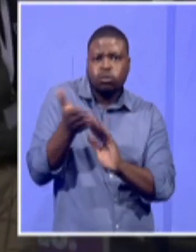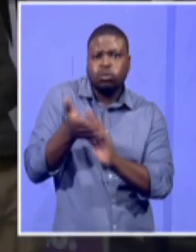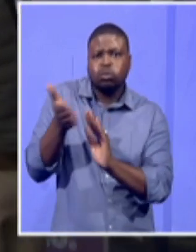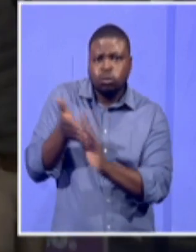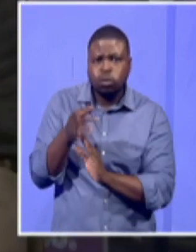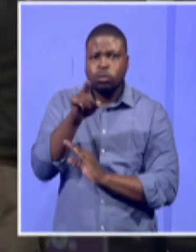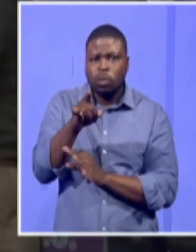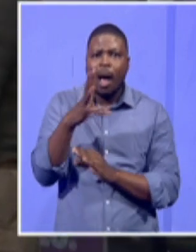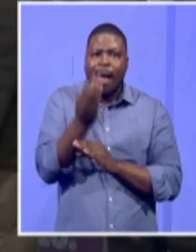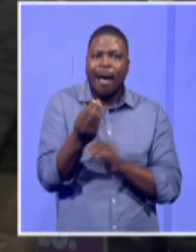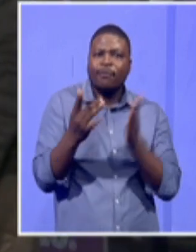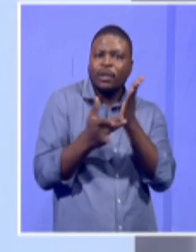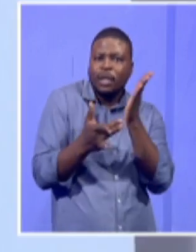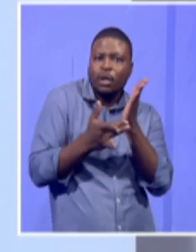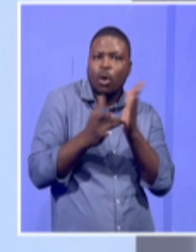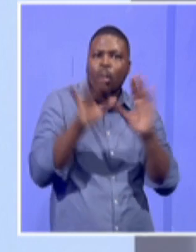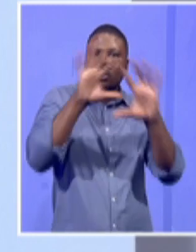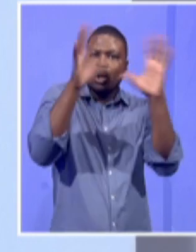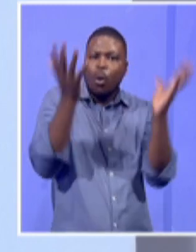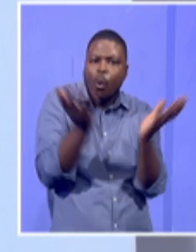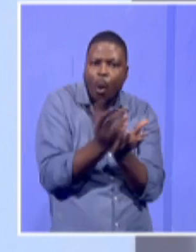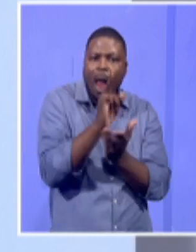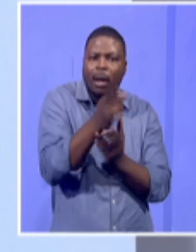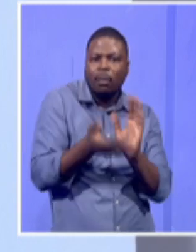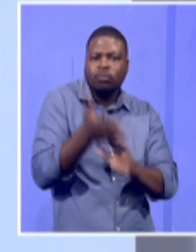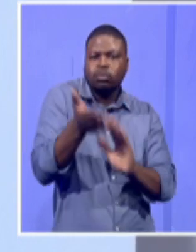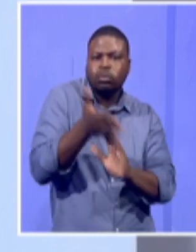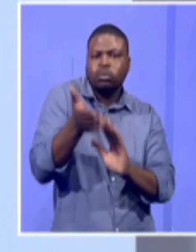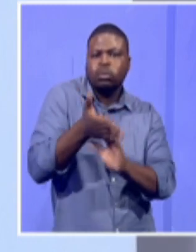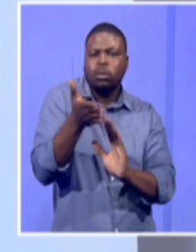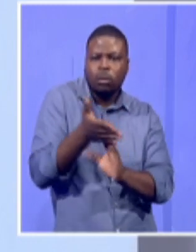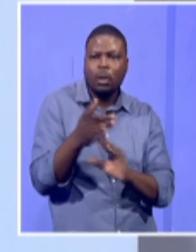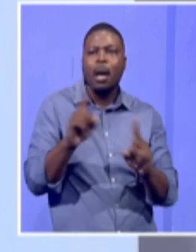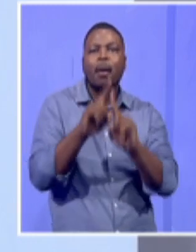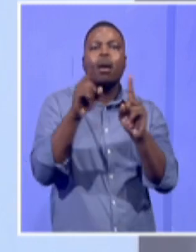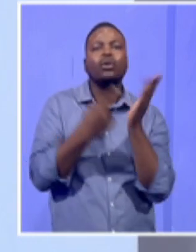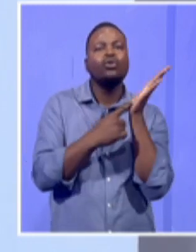industrial revolution and, really sharing some of their work as well.